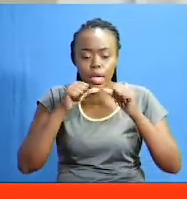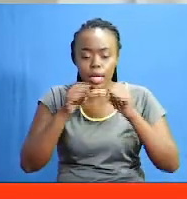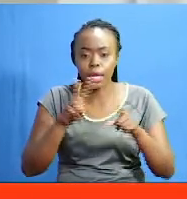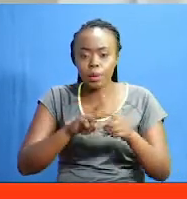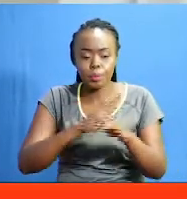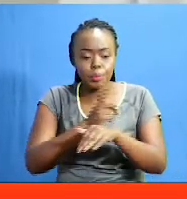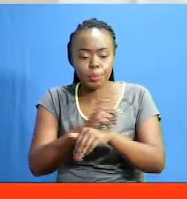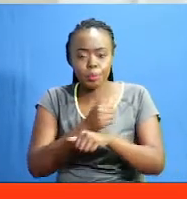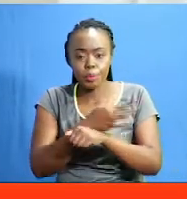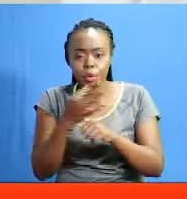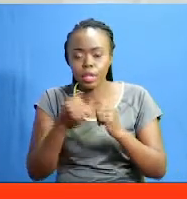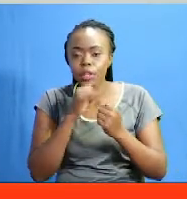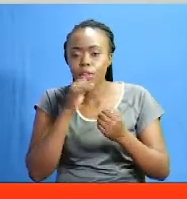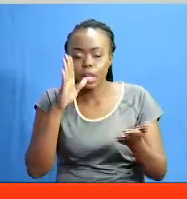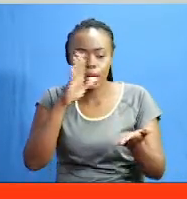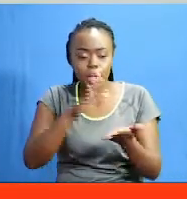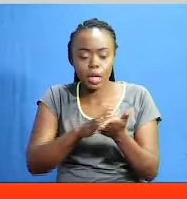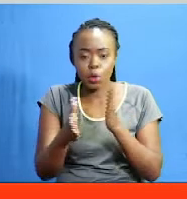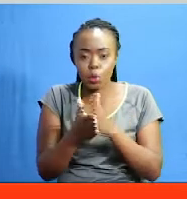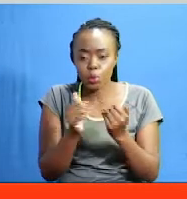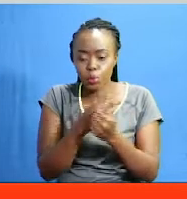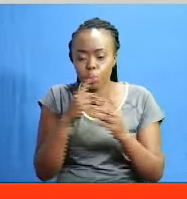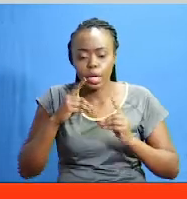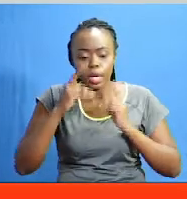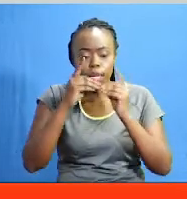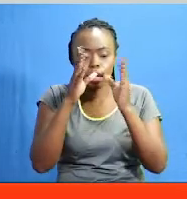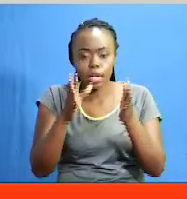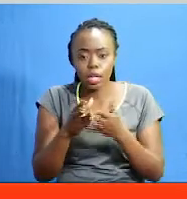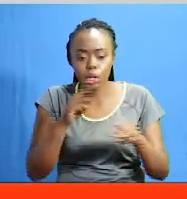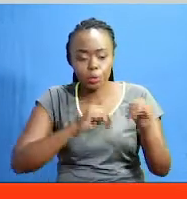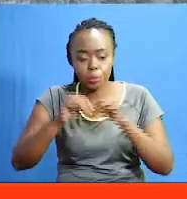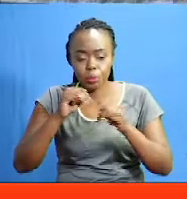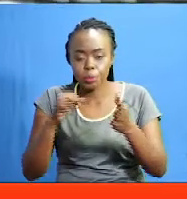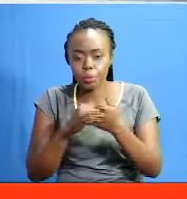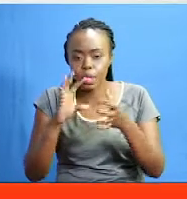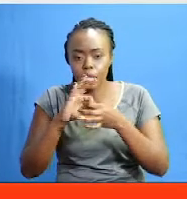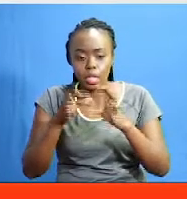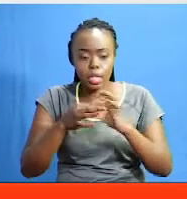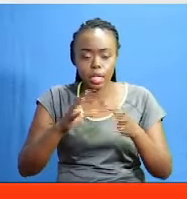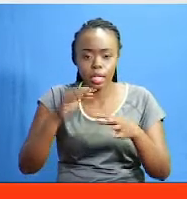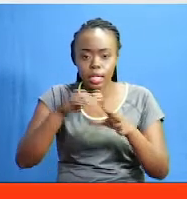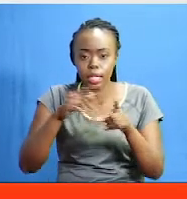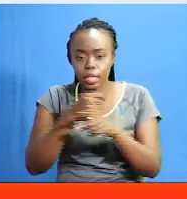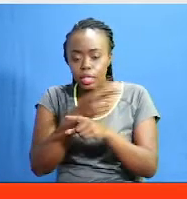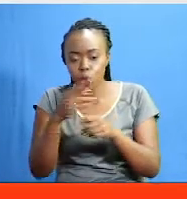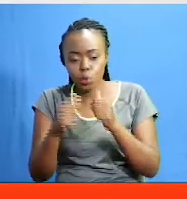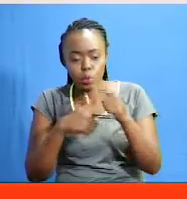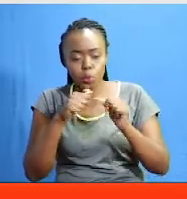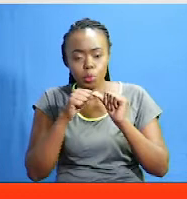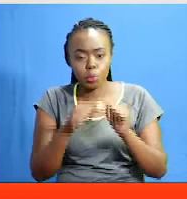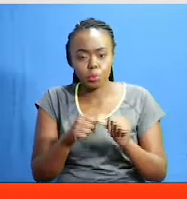asset, and the miniature satellite innovation is a step in the direction of the continent managing its connectivity in the global